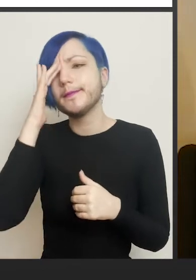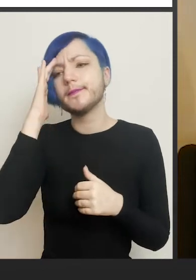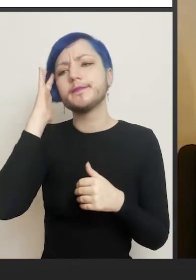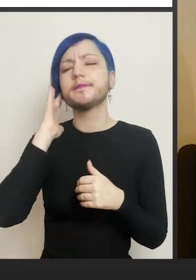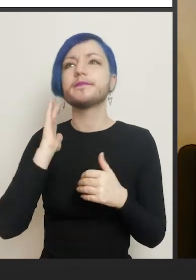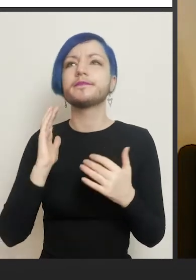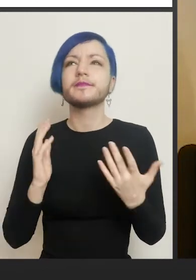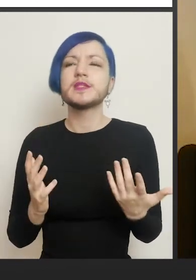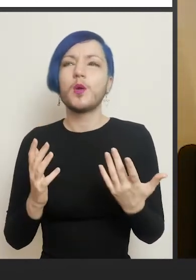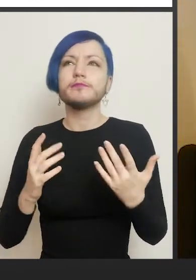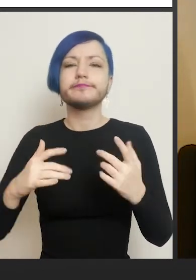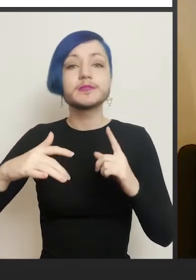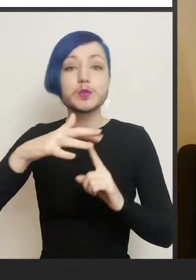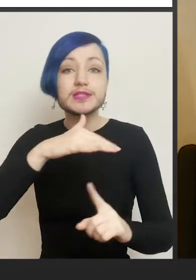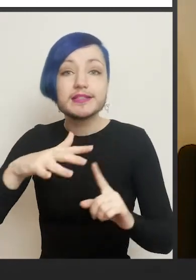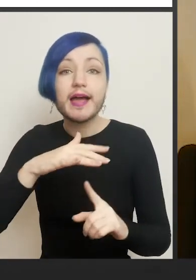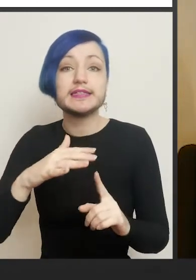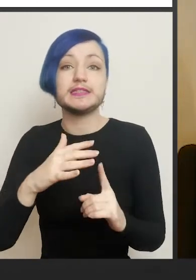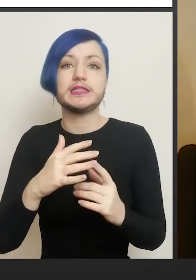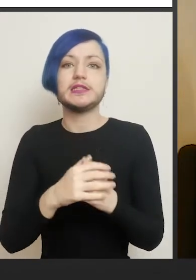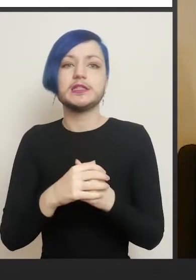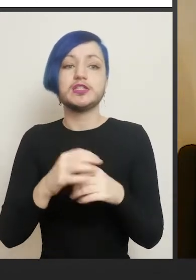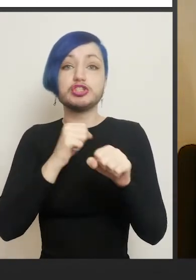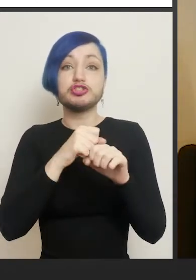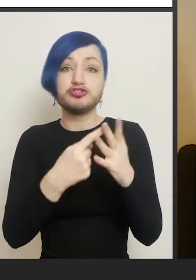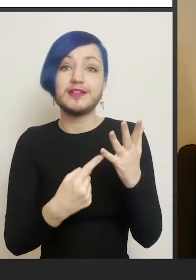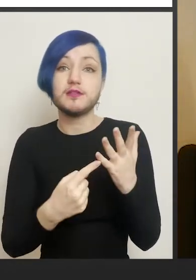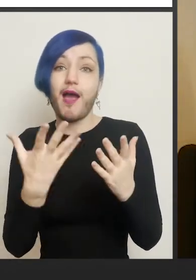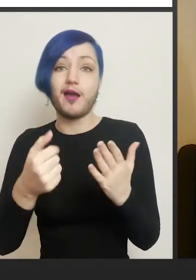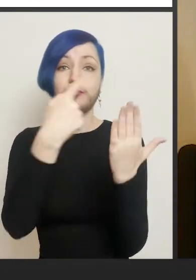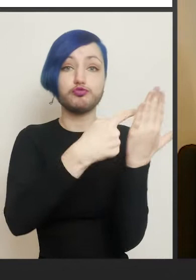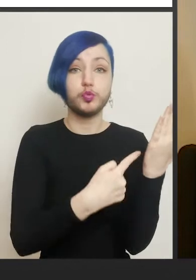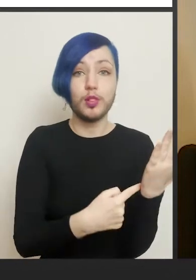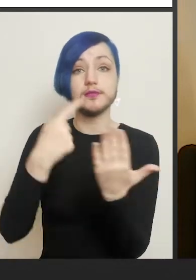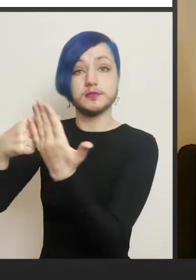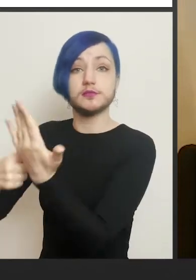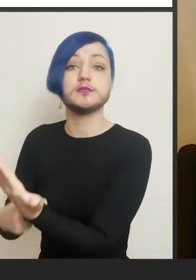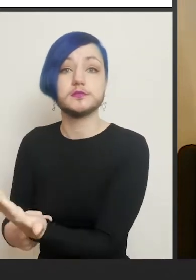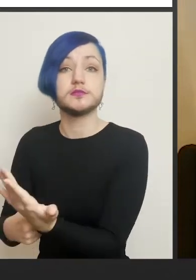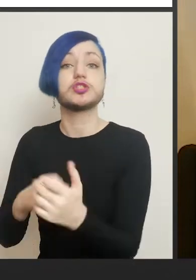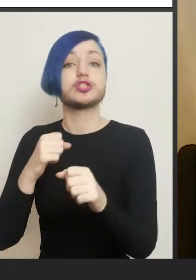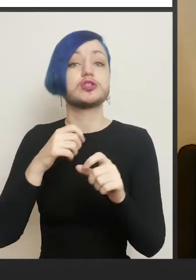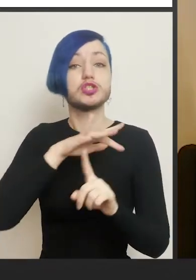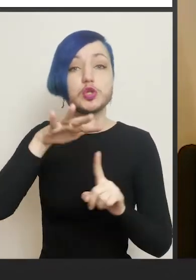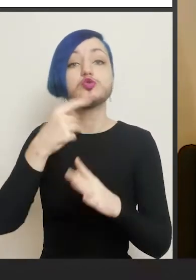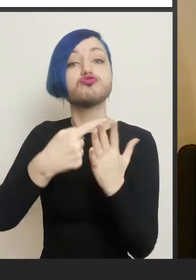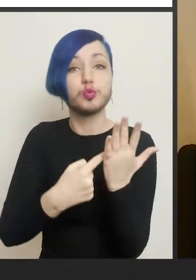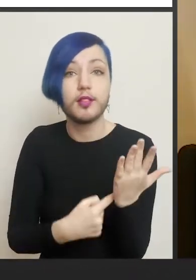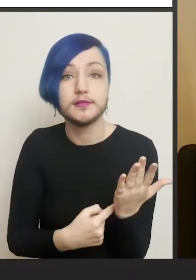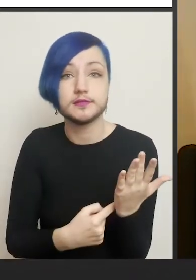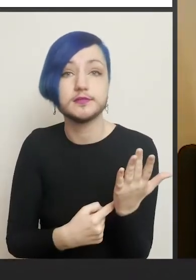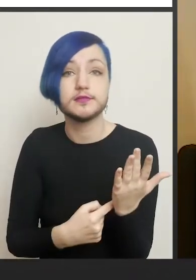In our society, it's like gender is a set of rules, a set of social rules